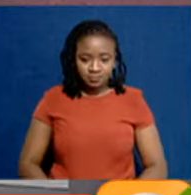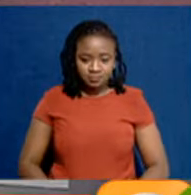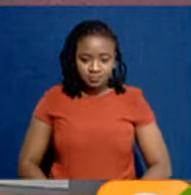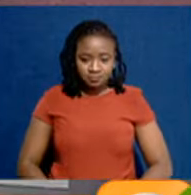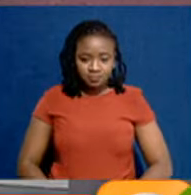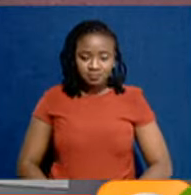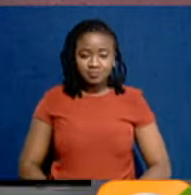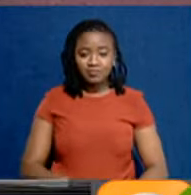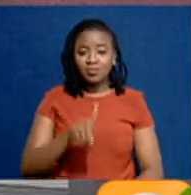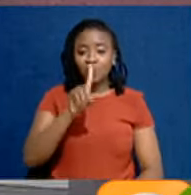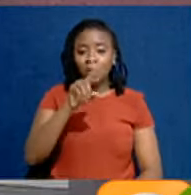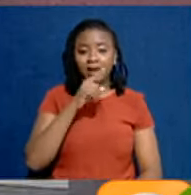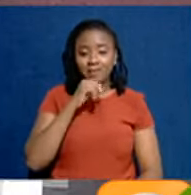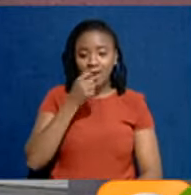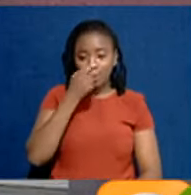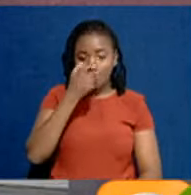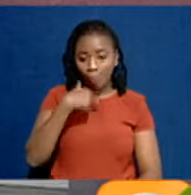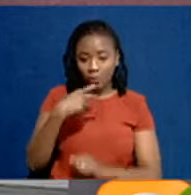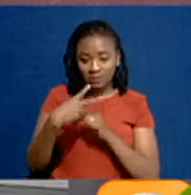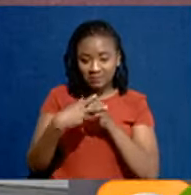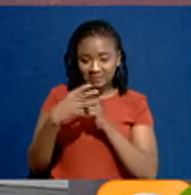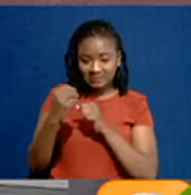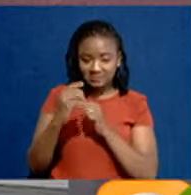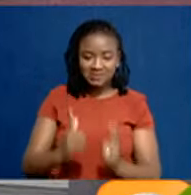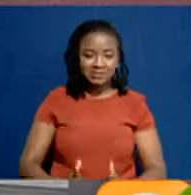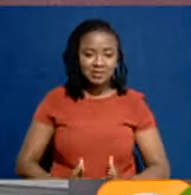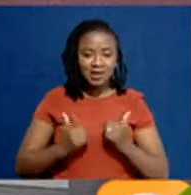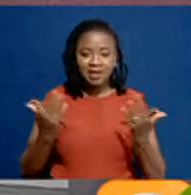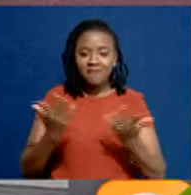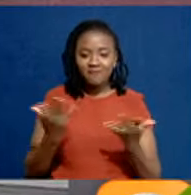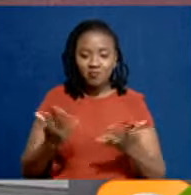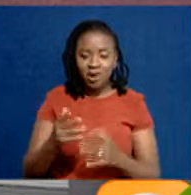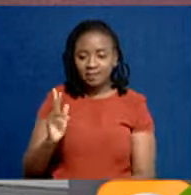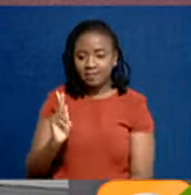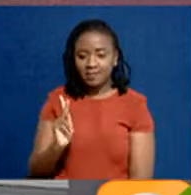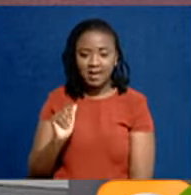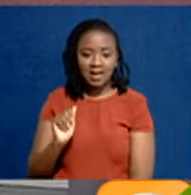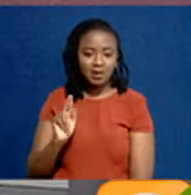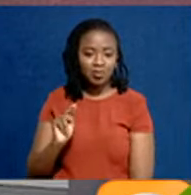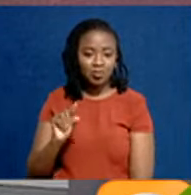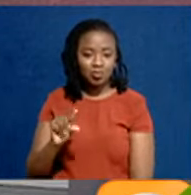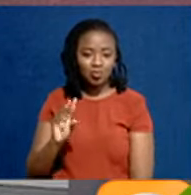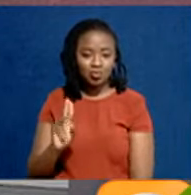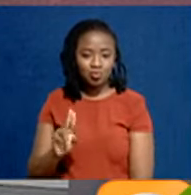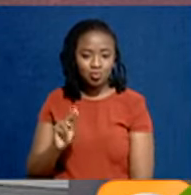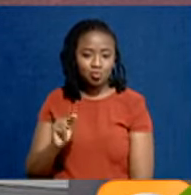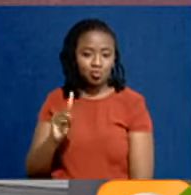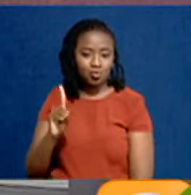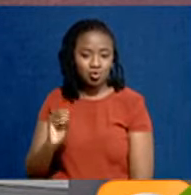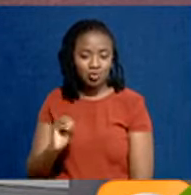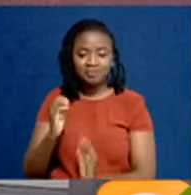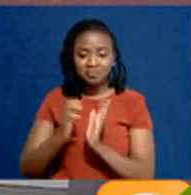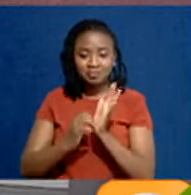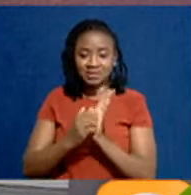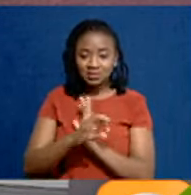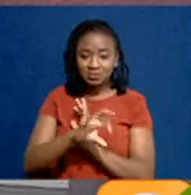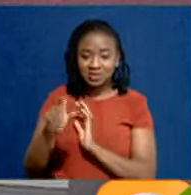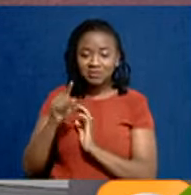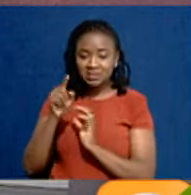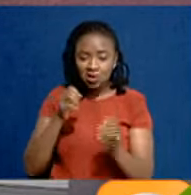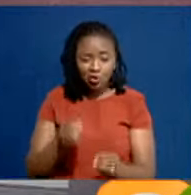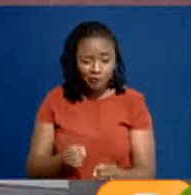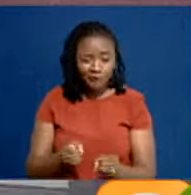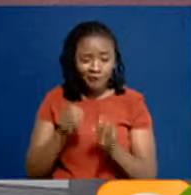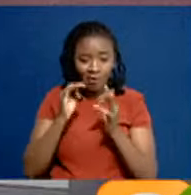A 70-year-old man living in Kangundo, Machakos County, who was set to formally wed his wife